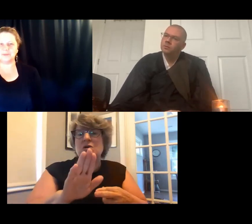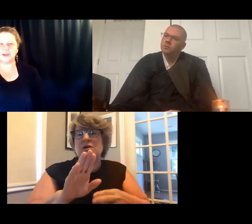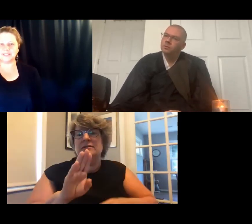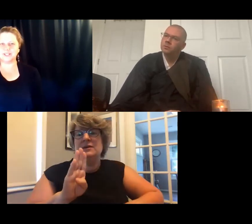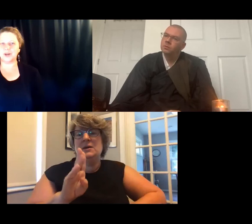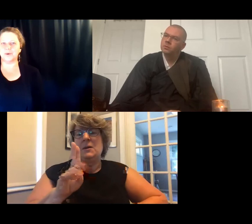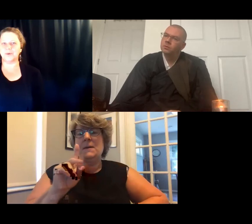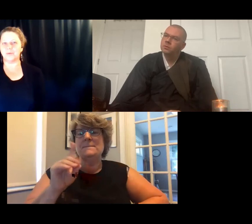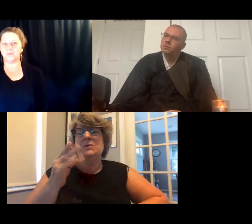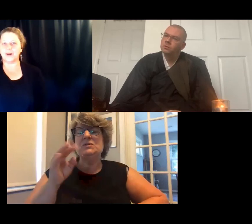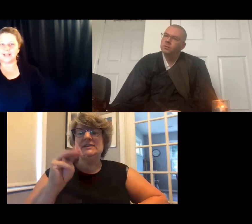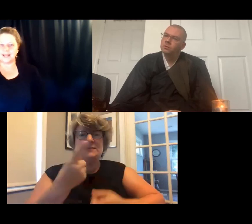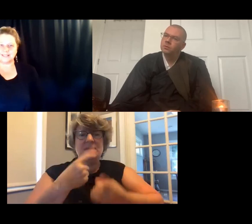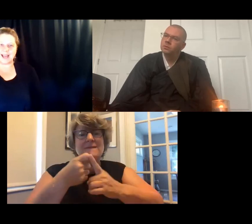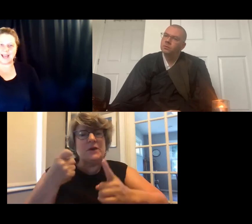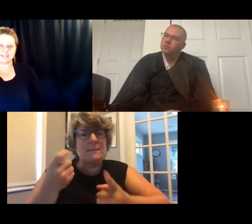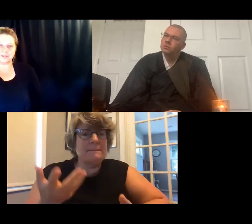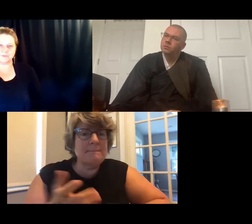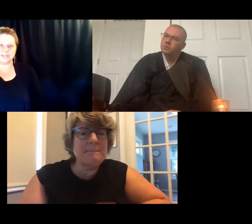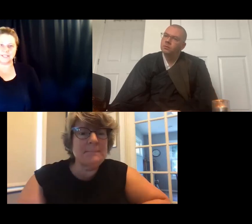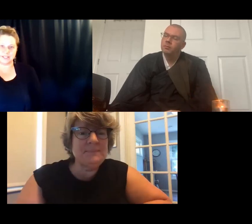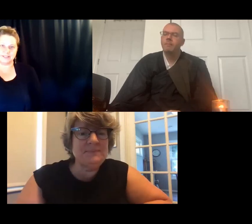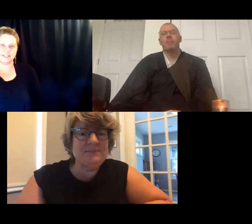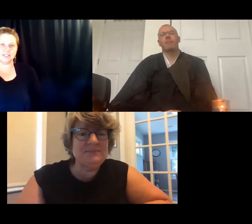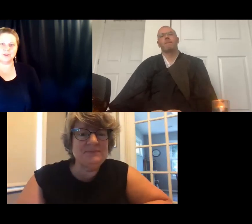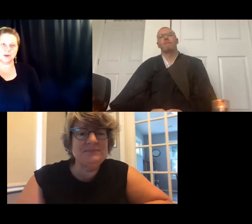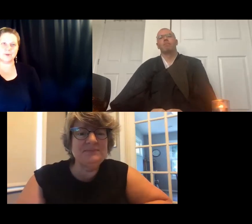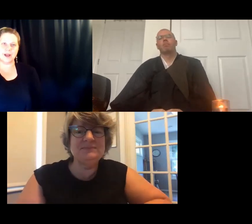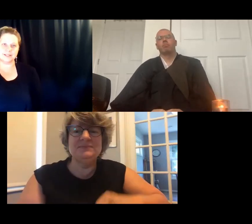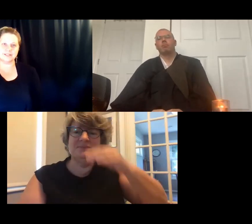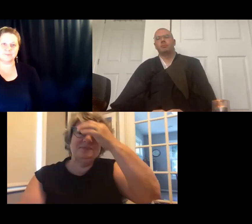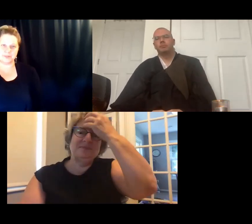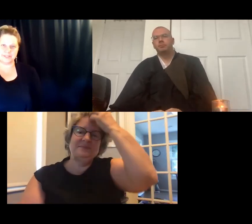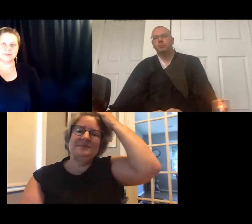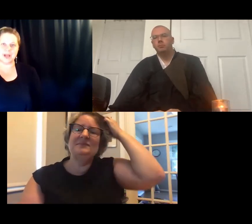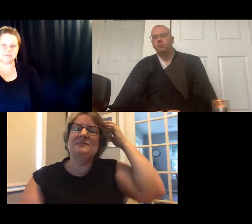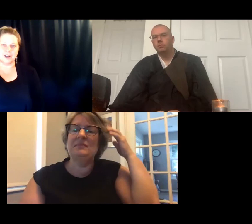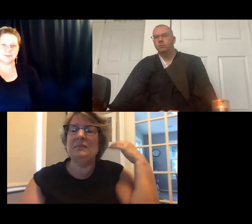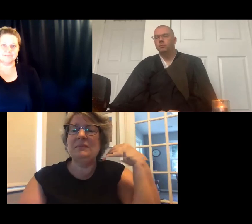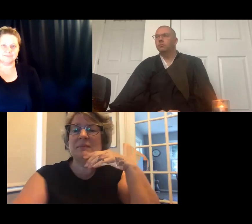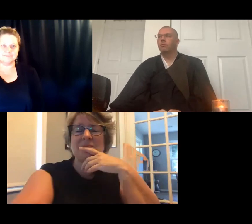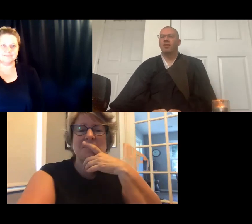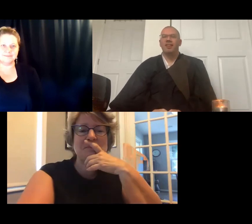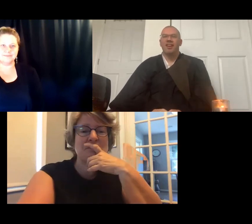And she wants to know, what exact region did your practice of Buddhism come